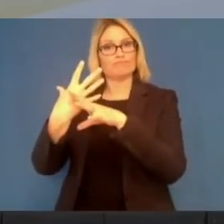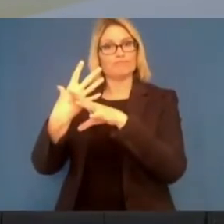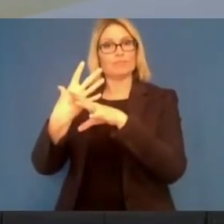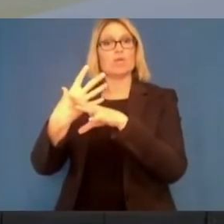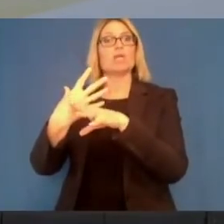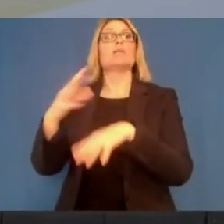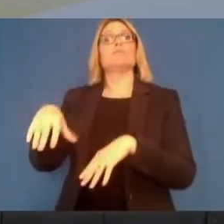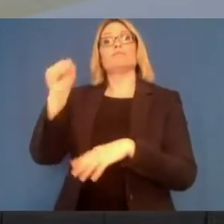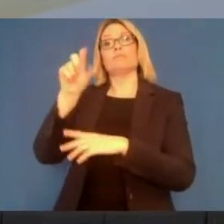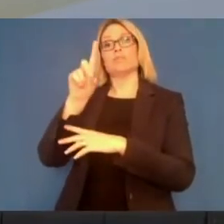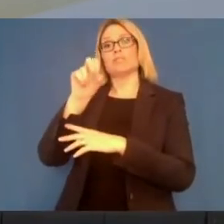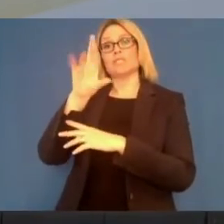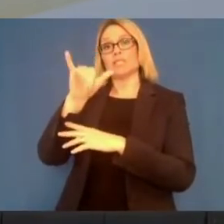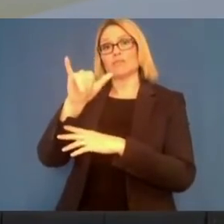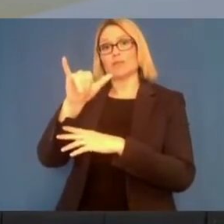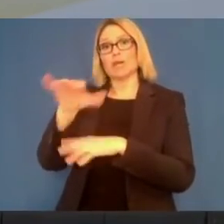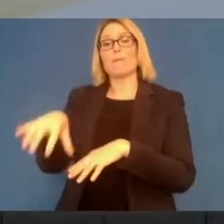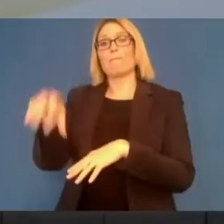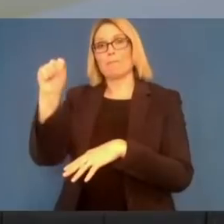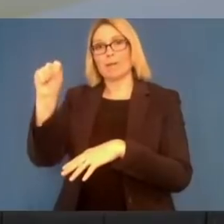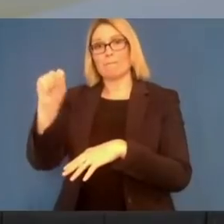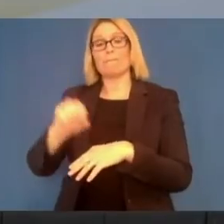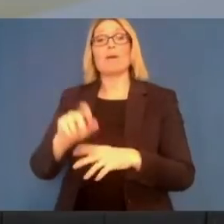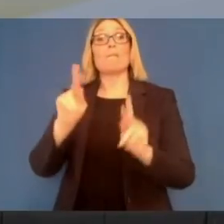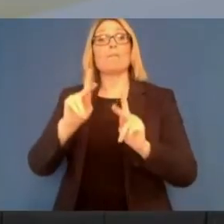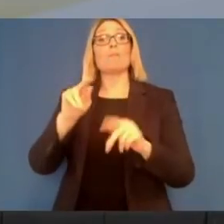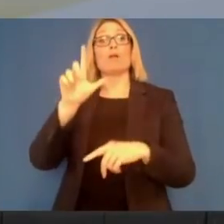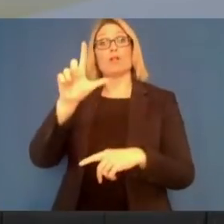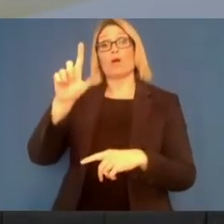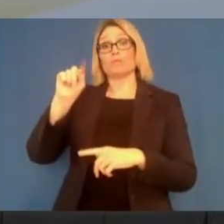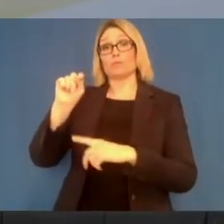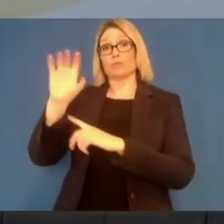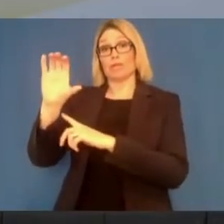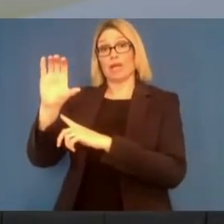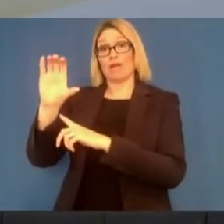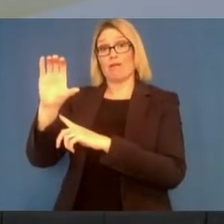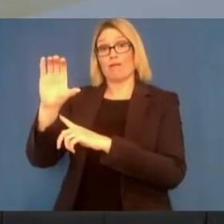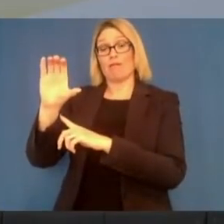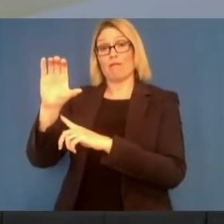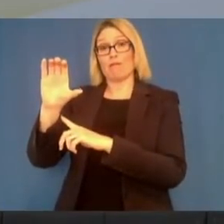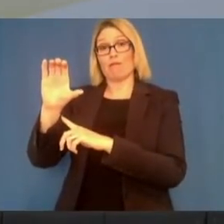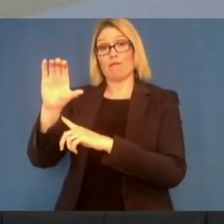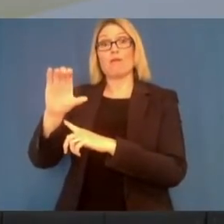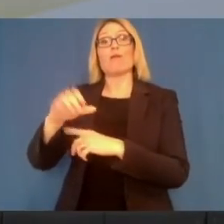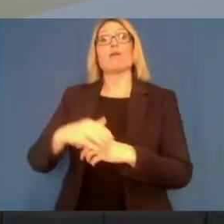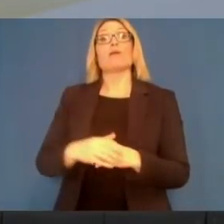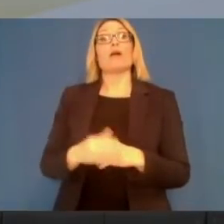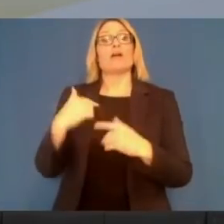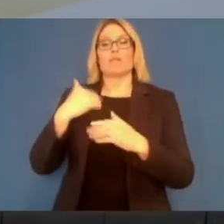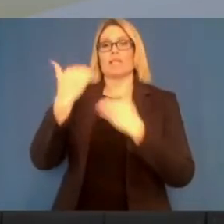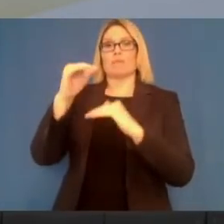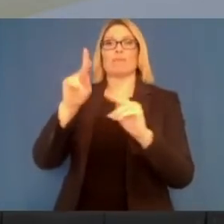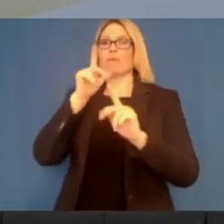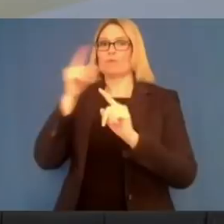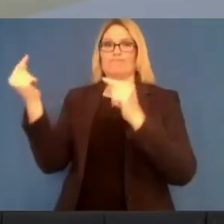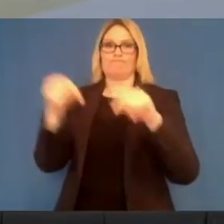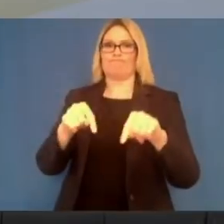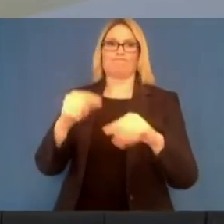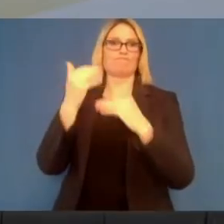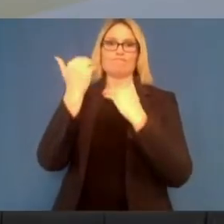pickup. For residents in long-term care, there are up to 3 partners in care and a limited number of visitors are